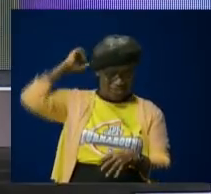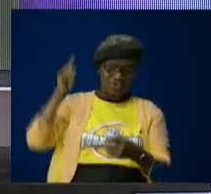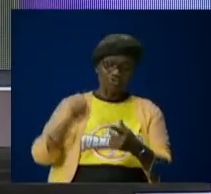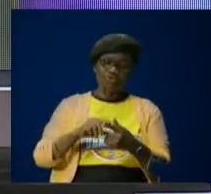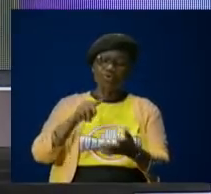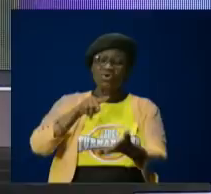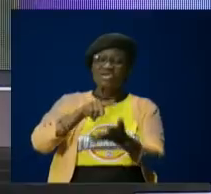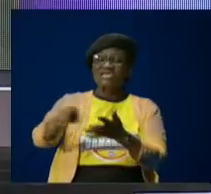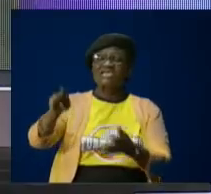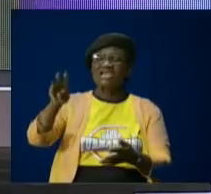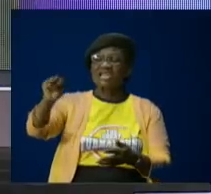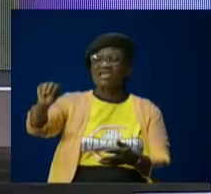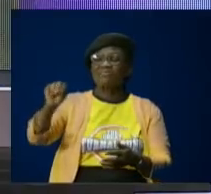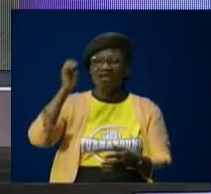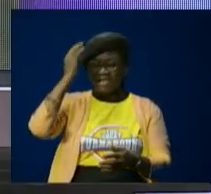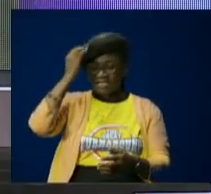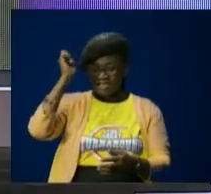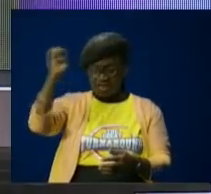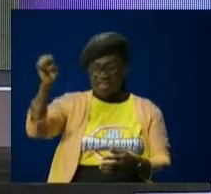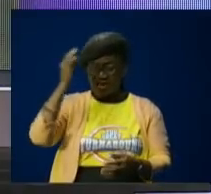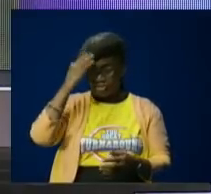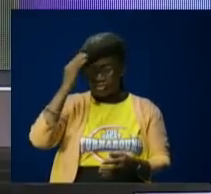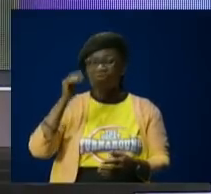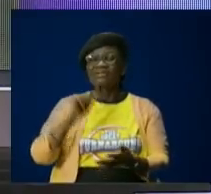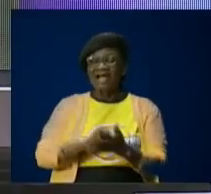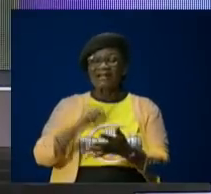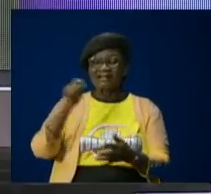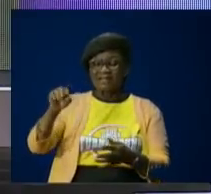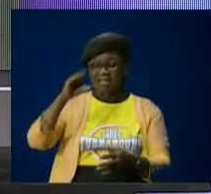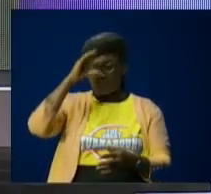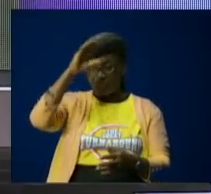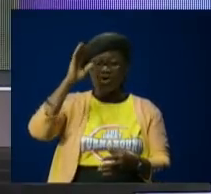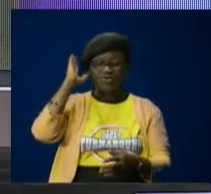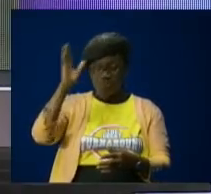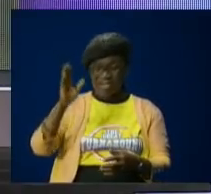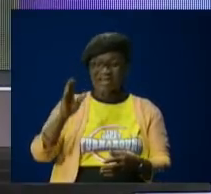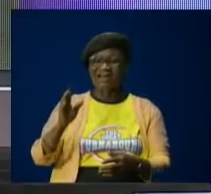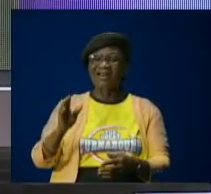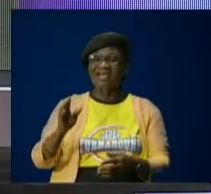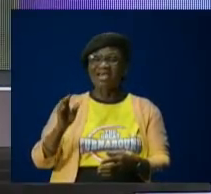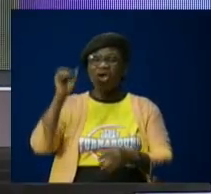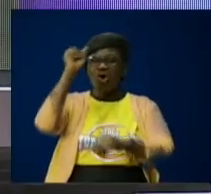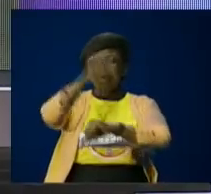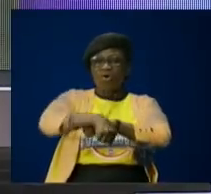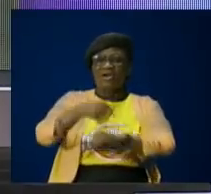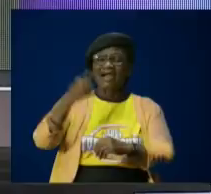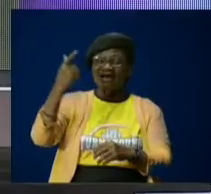He knew the boy would stand up to the lion. The lion came, took one of the